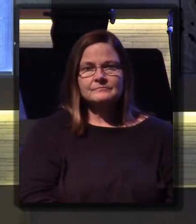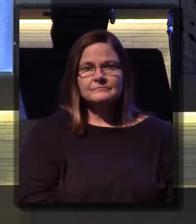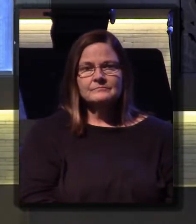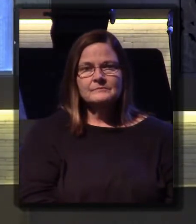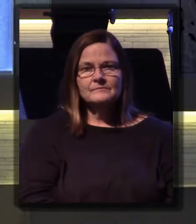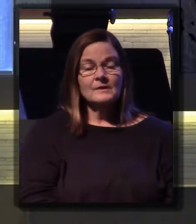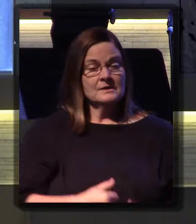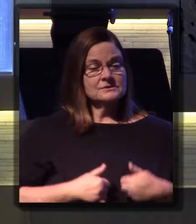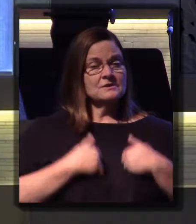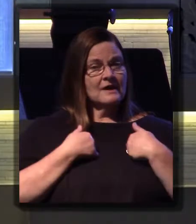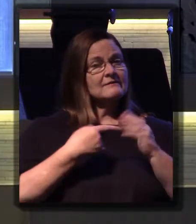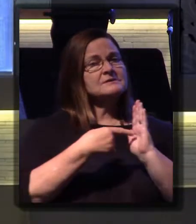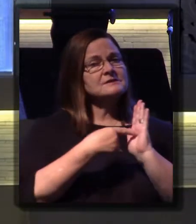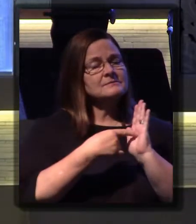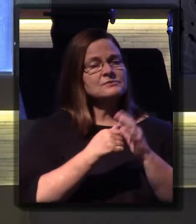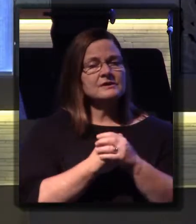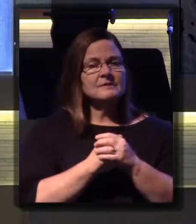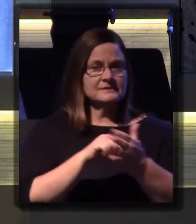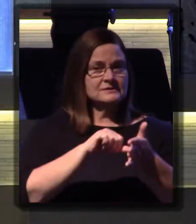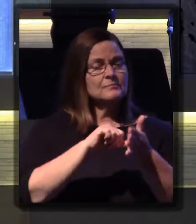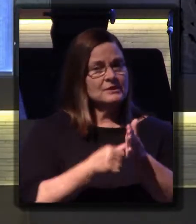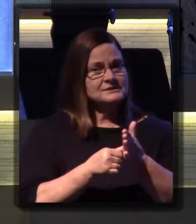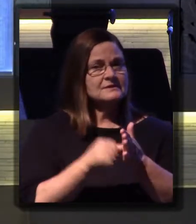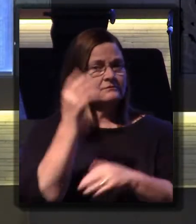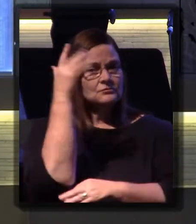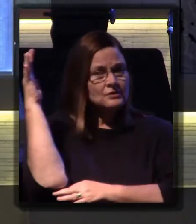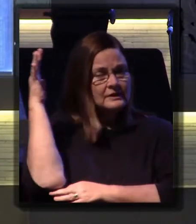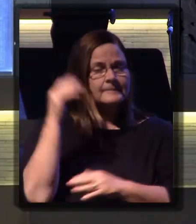source that God has provided.